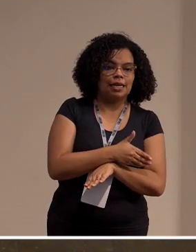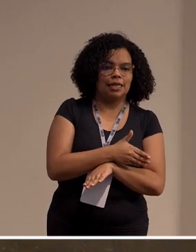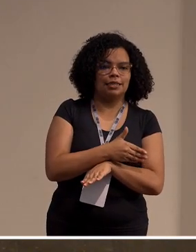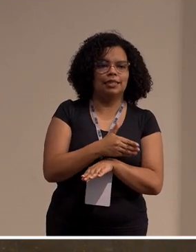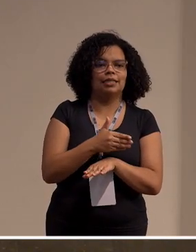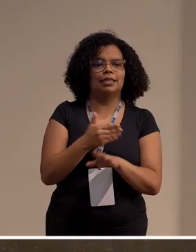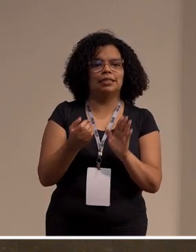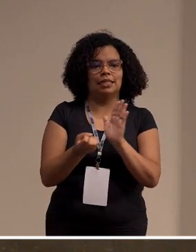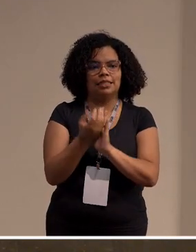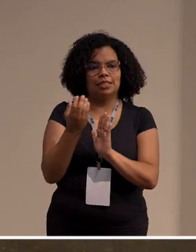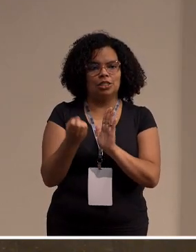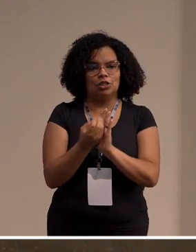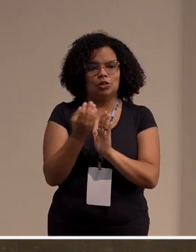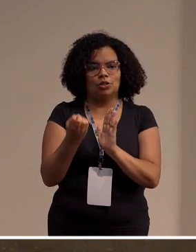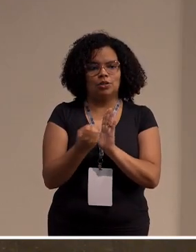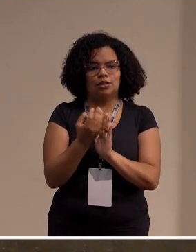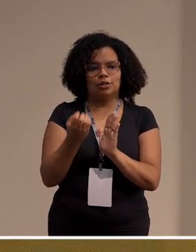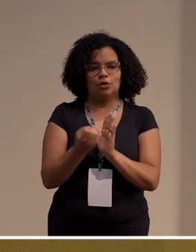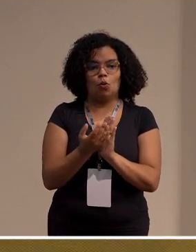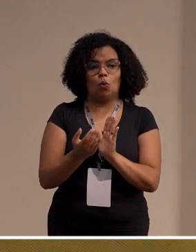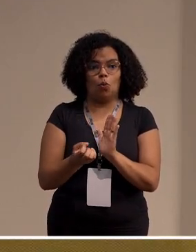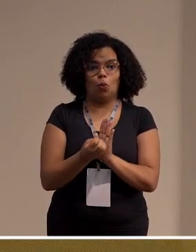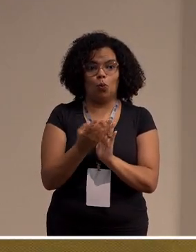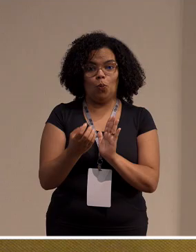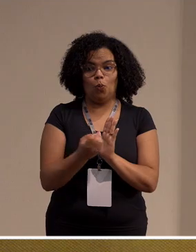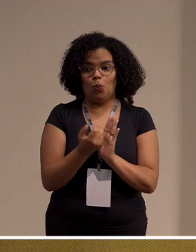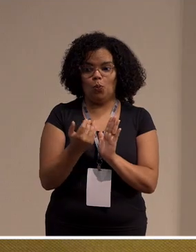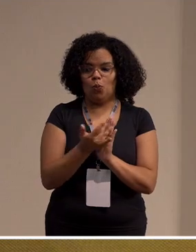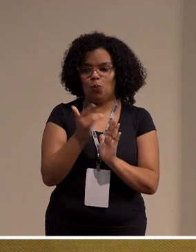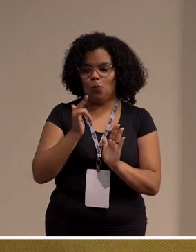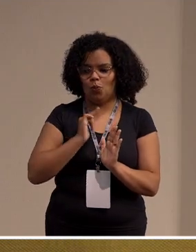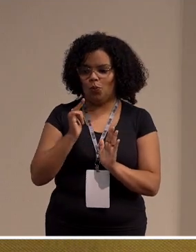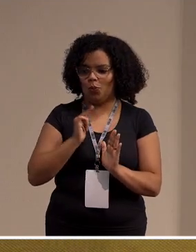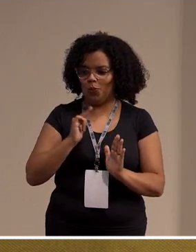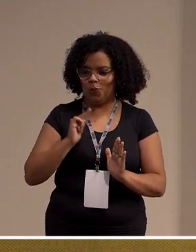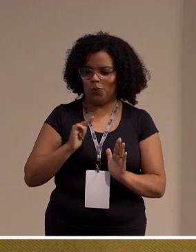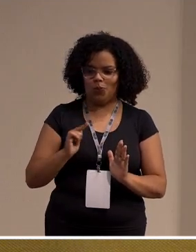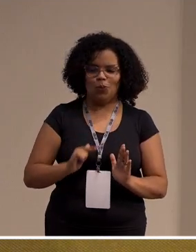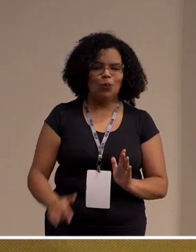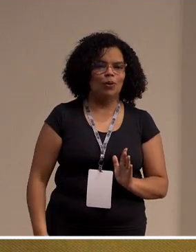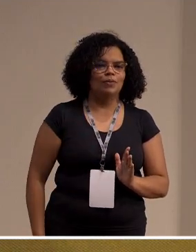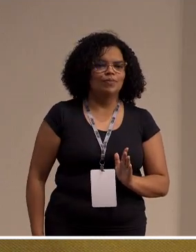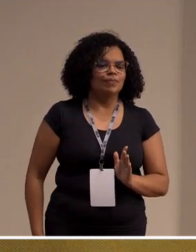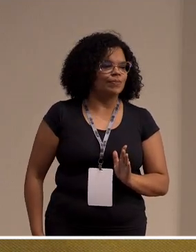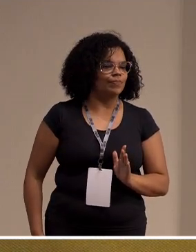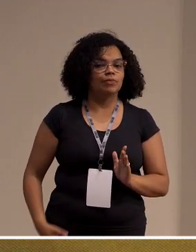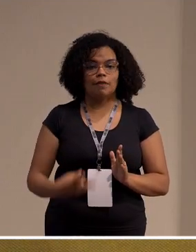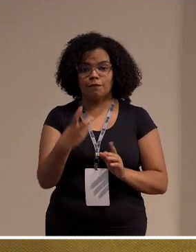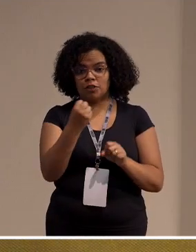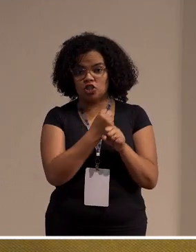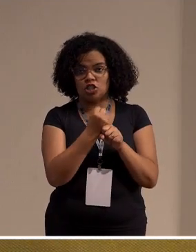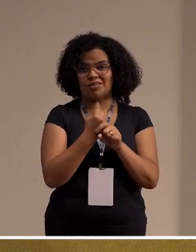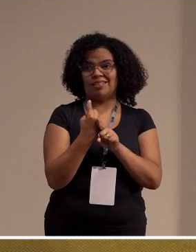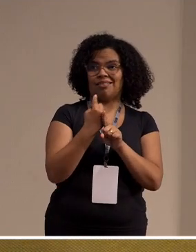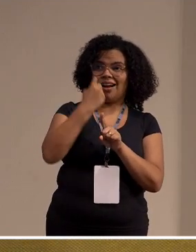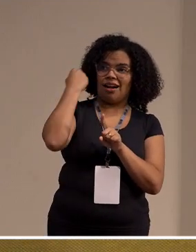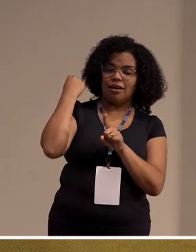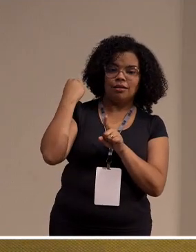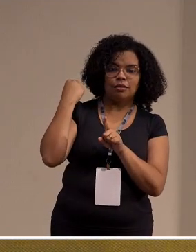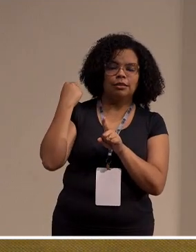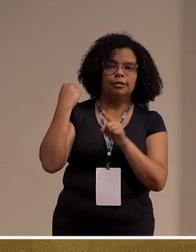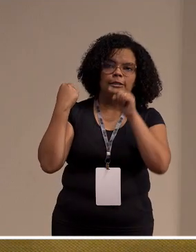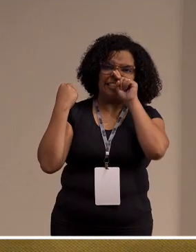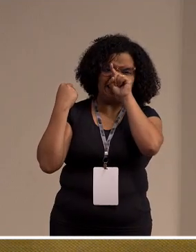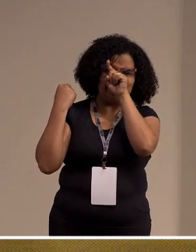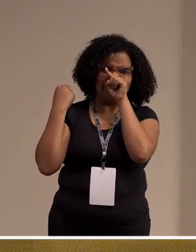in recent weeks, those women have lost their jobs, right? And 20 years ago, the publishers